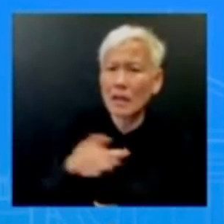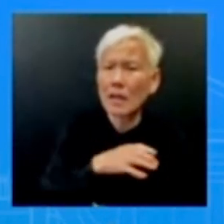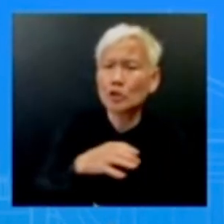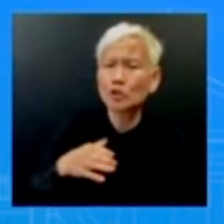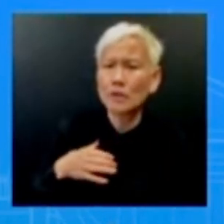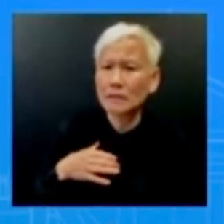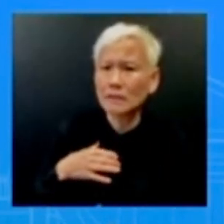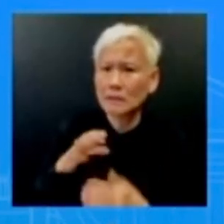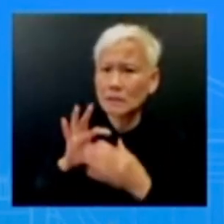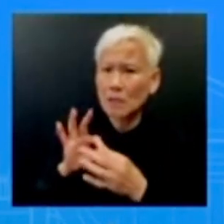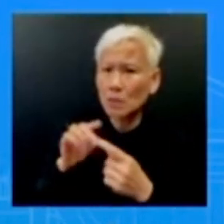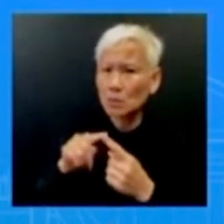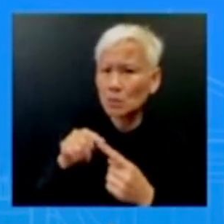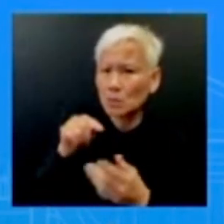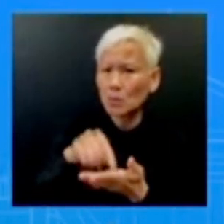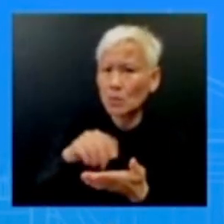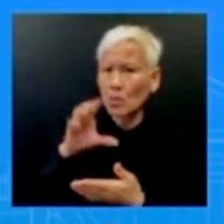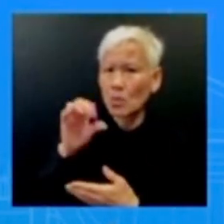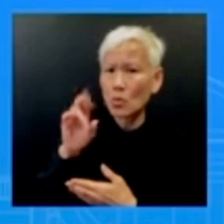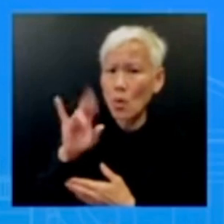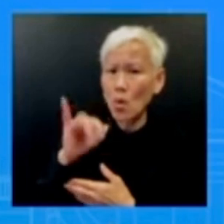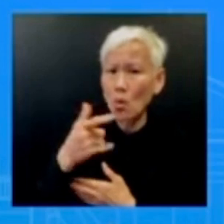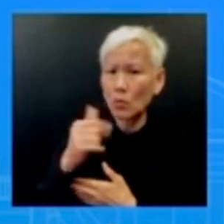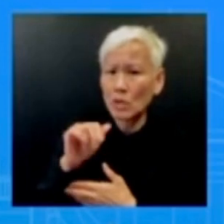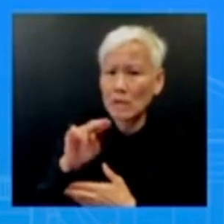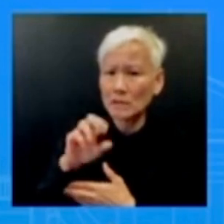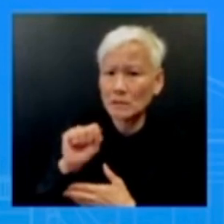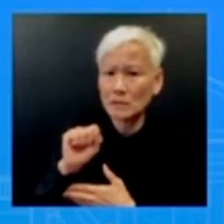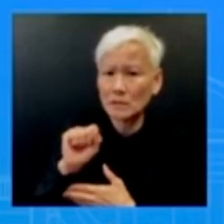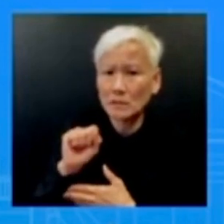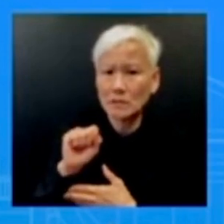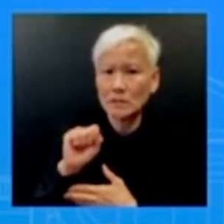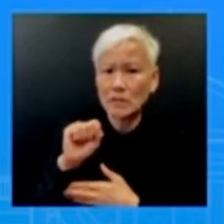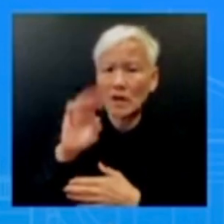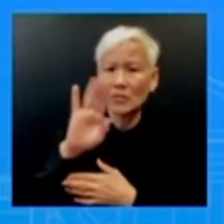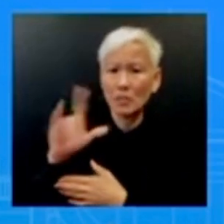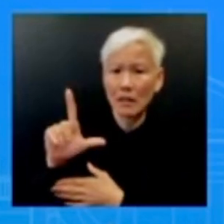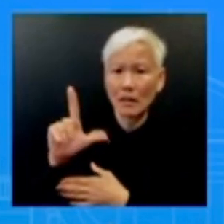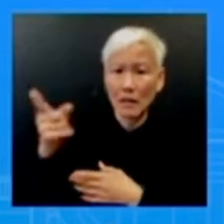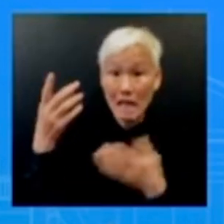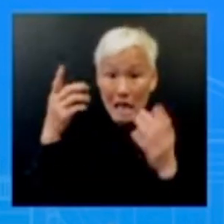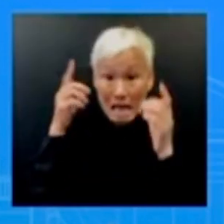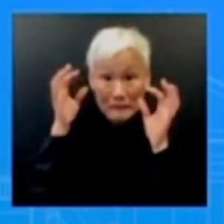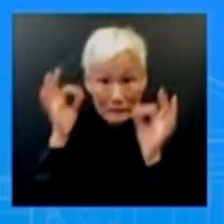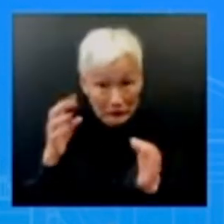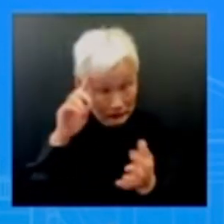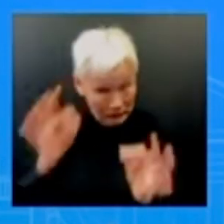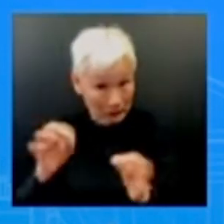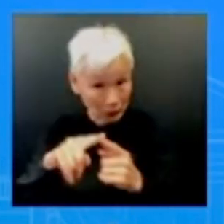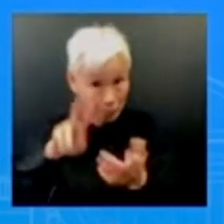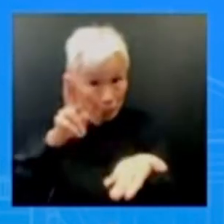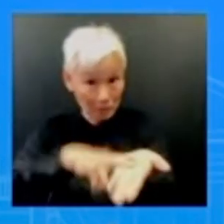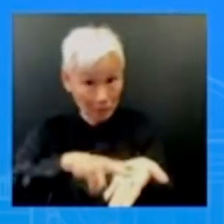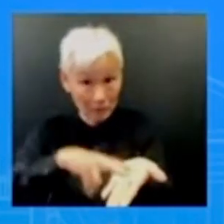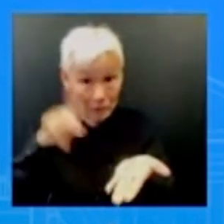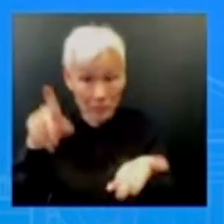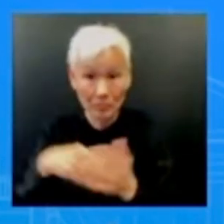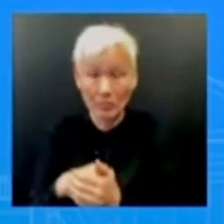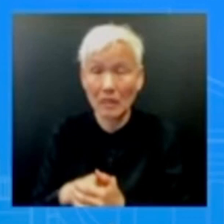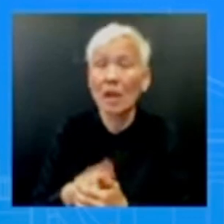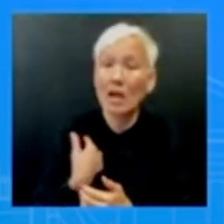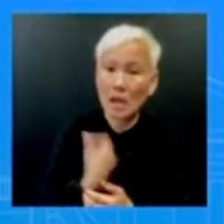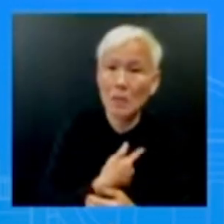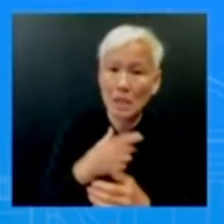sign that? I spoke to this last week. We're certainly reviewing it. Just don't have anything to share on the president signing the bill at this